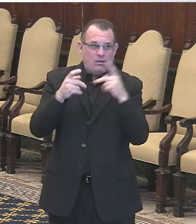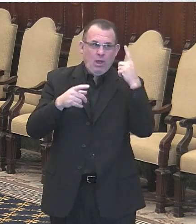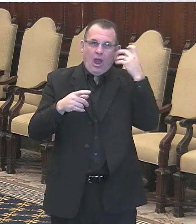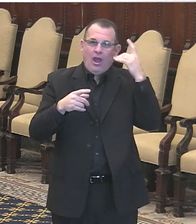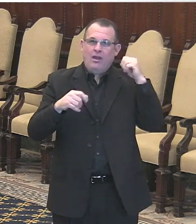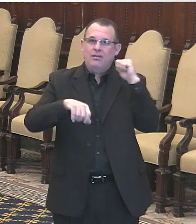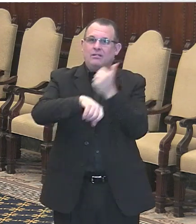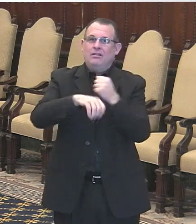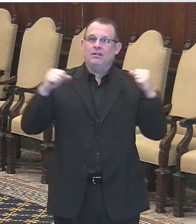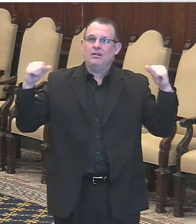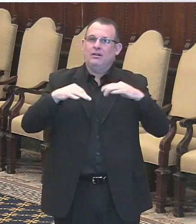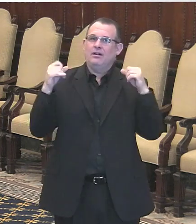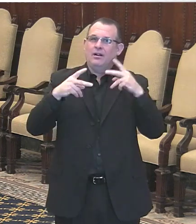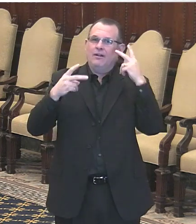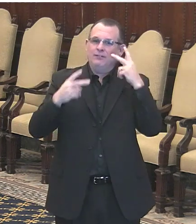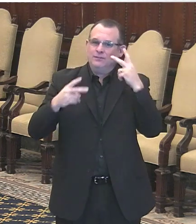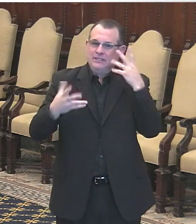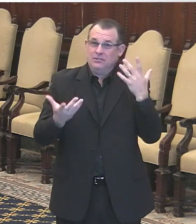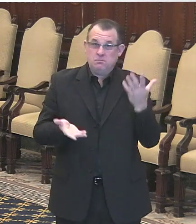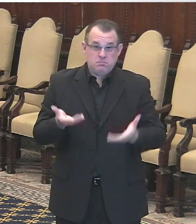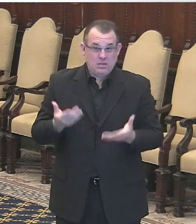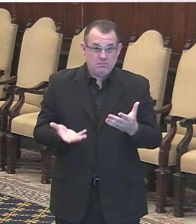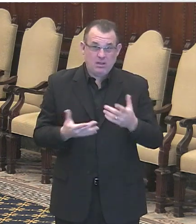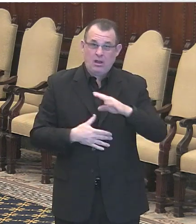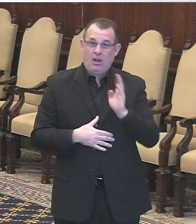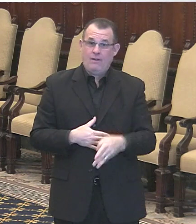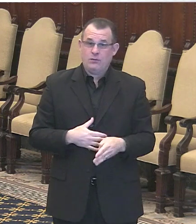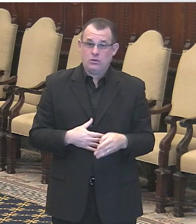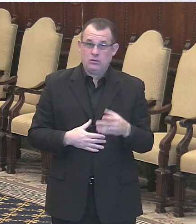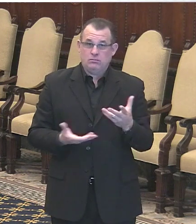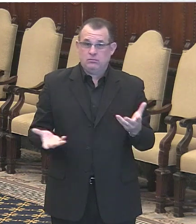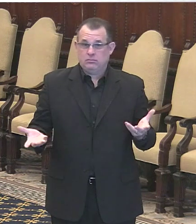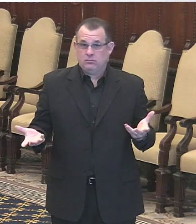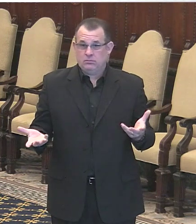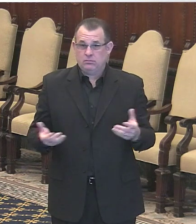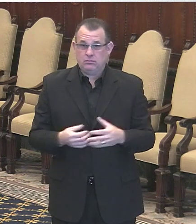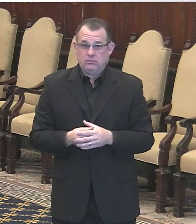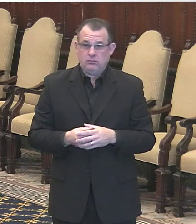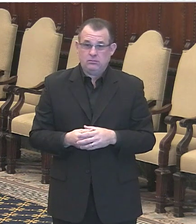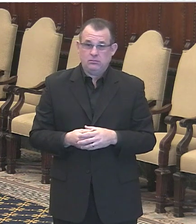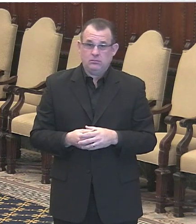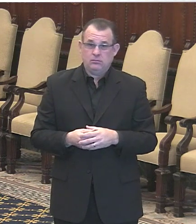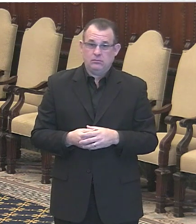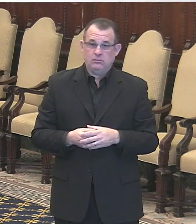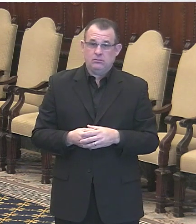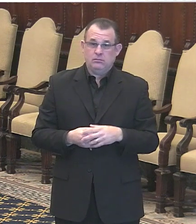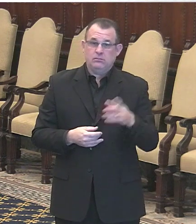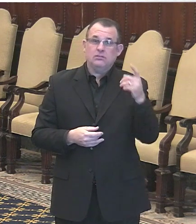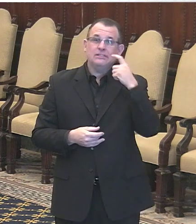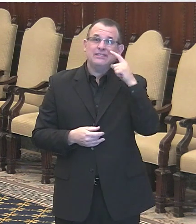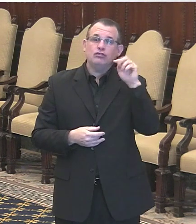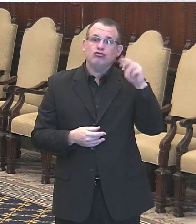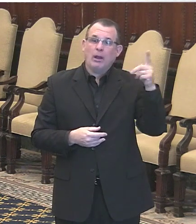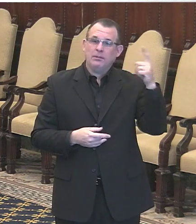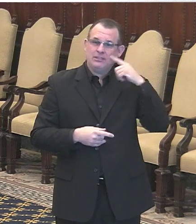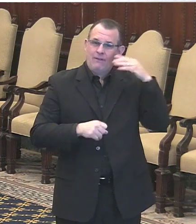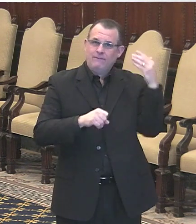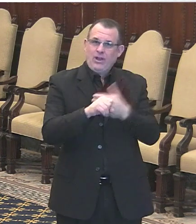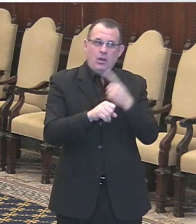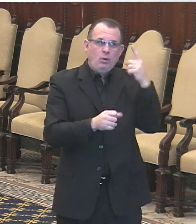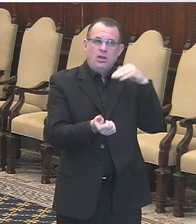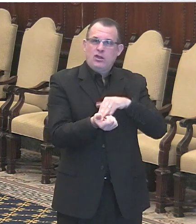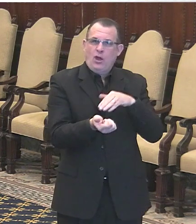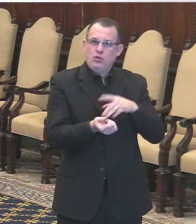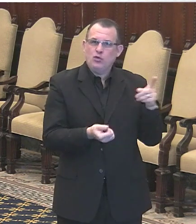recover. I mean, we have the doctor who was fired by Trump I'm not sure what department, what he headed the